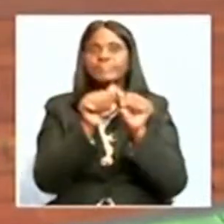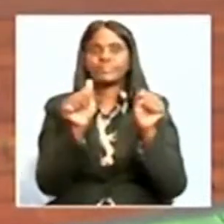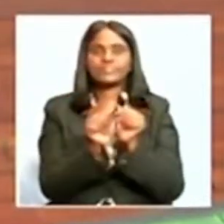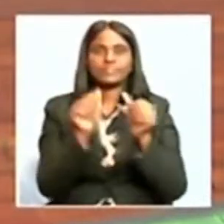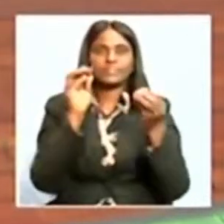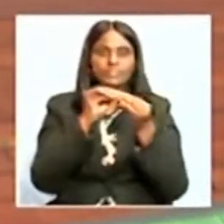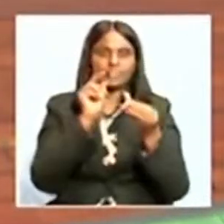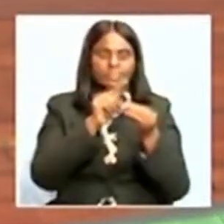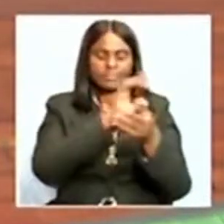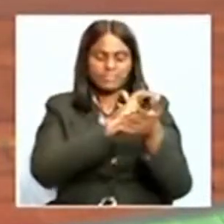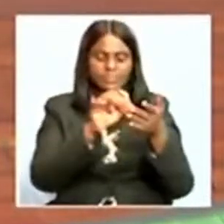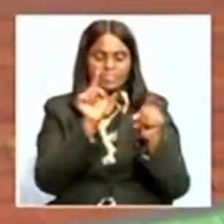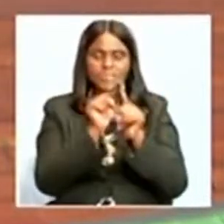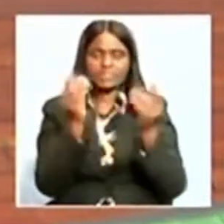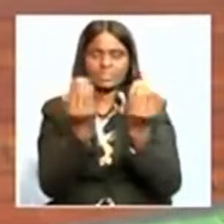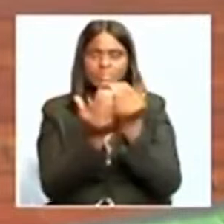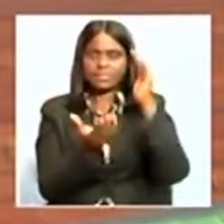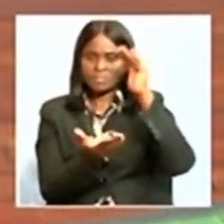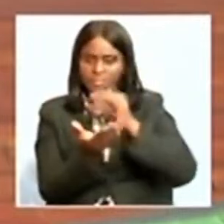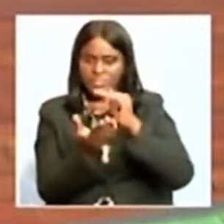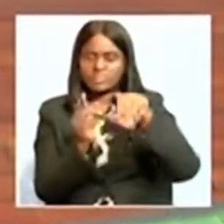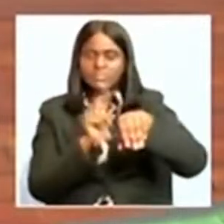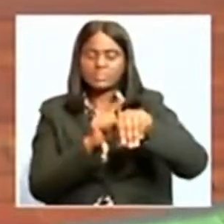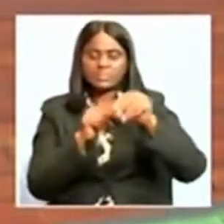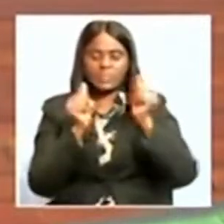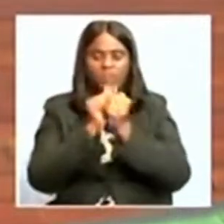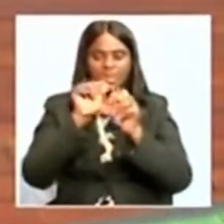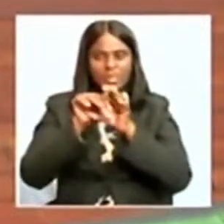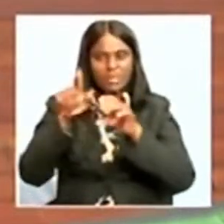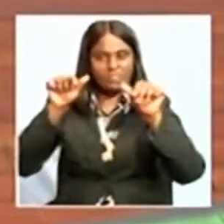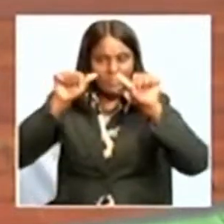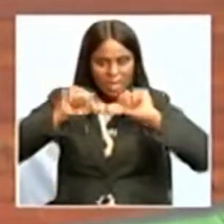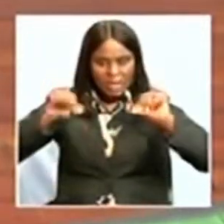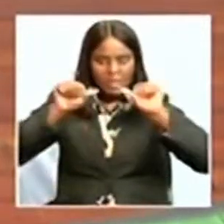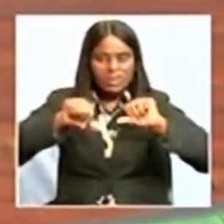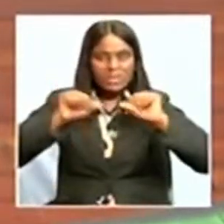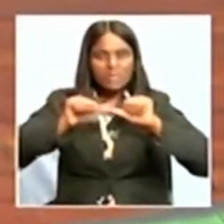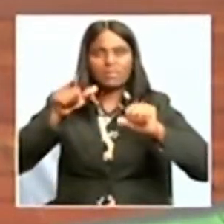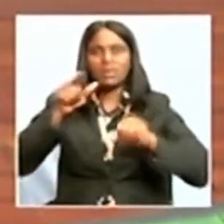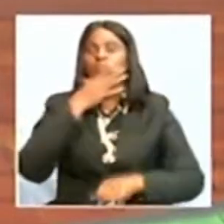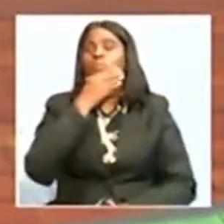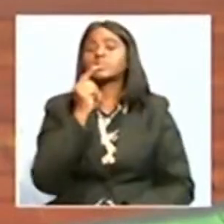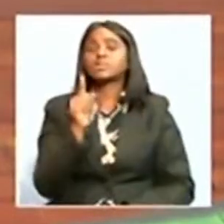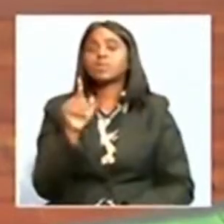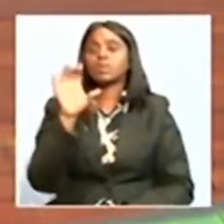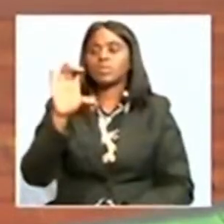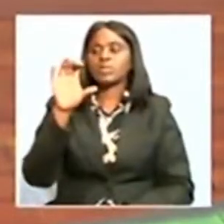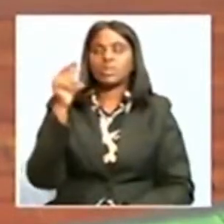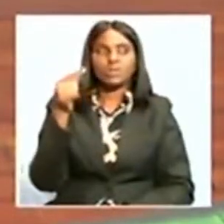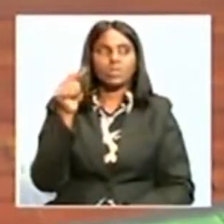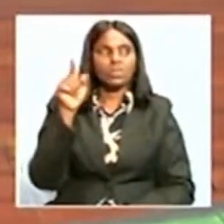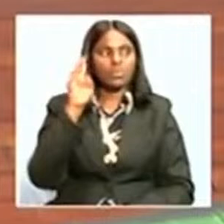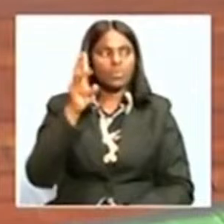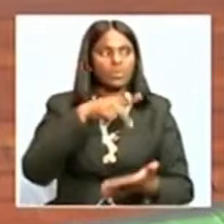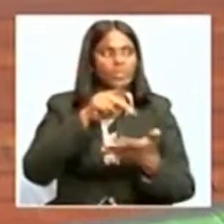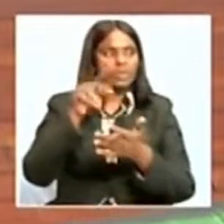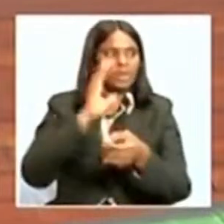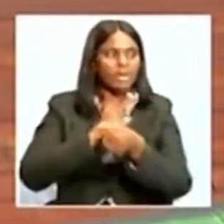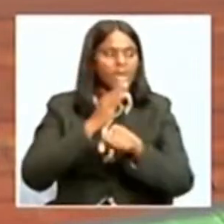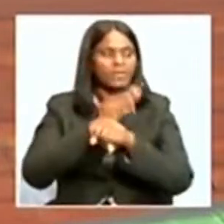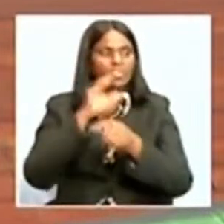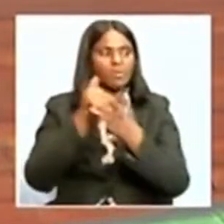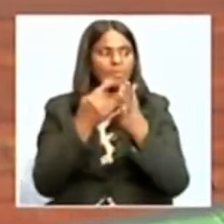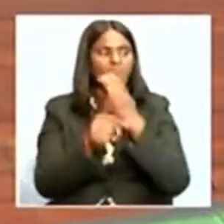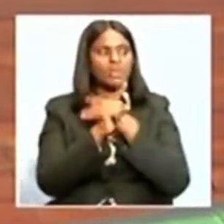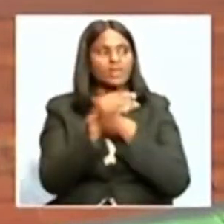addition, this clause seeks to reduce the period of time within which an assessment by the Commissioner General shall be due and payable following an